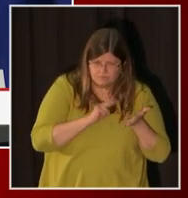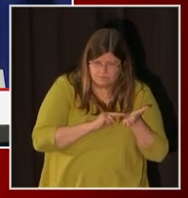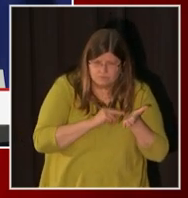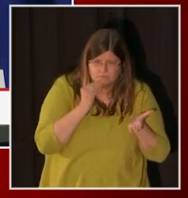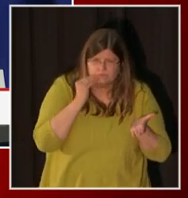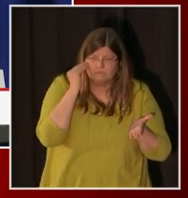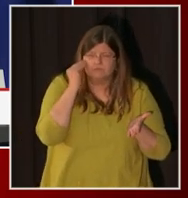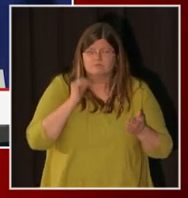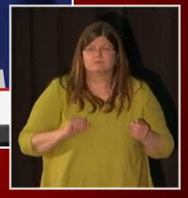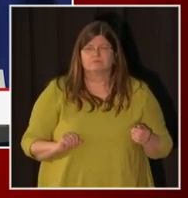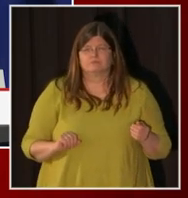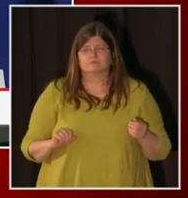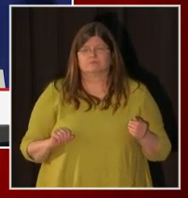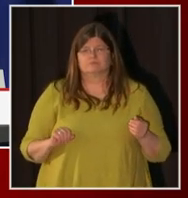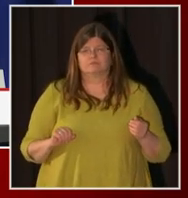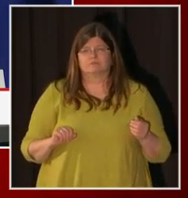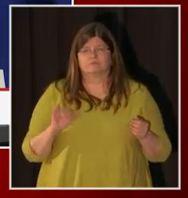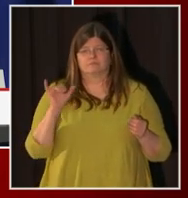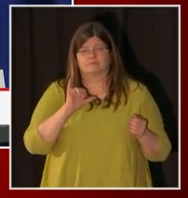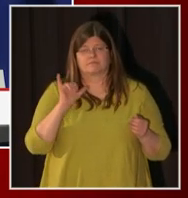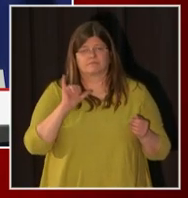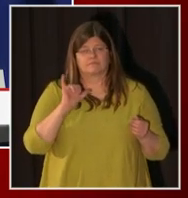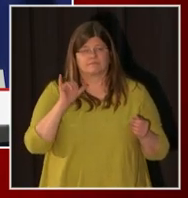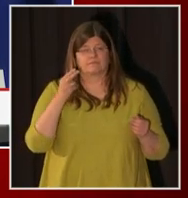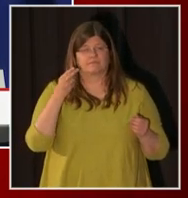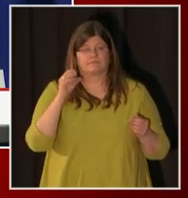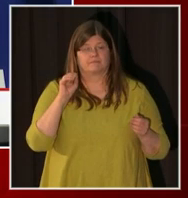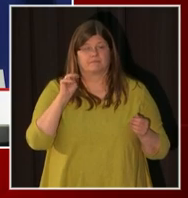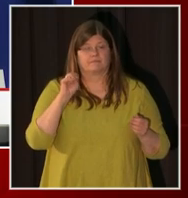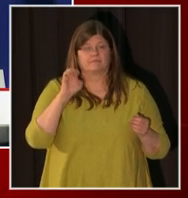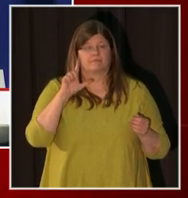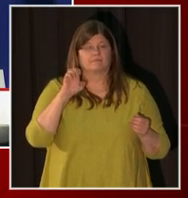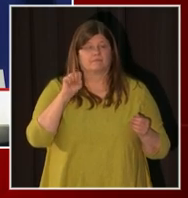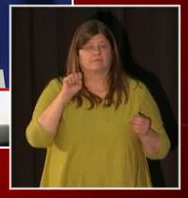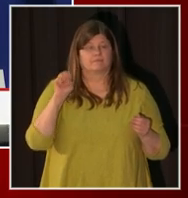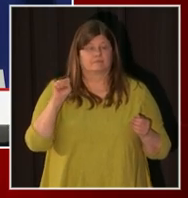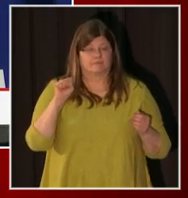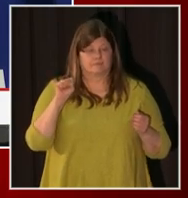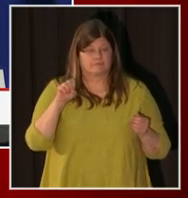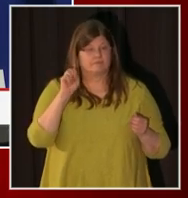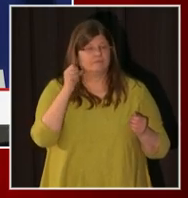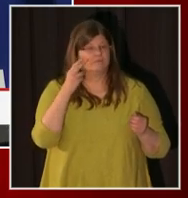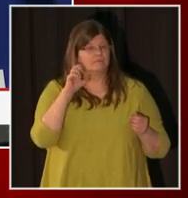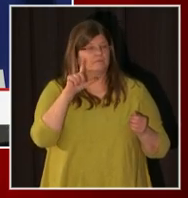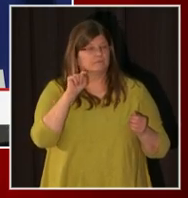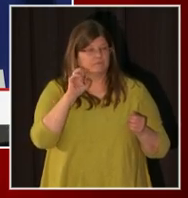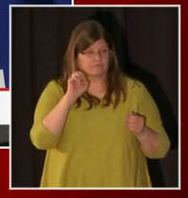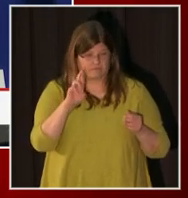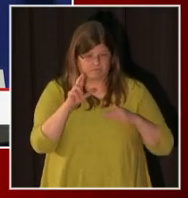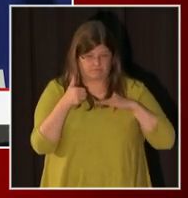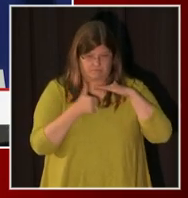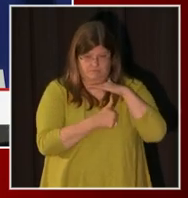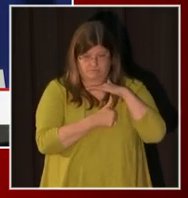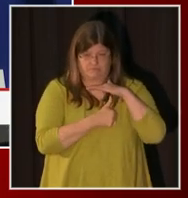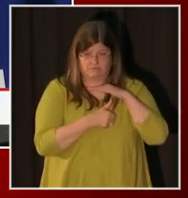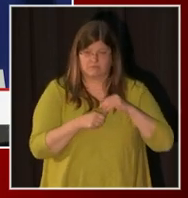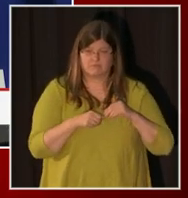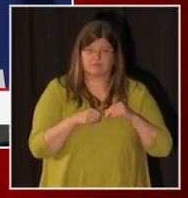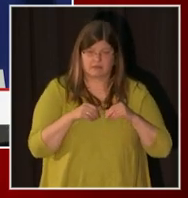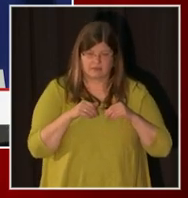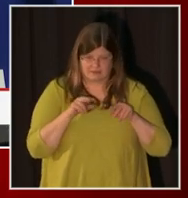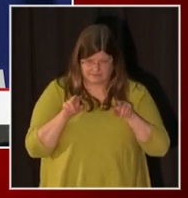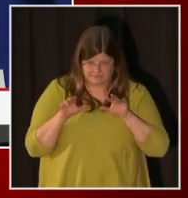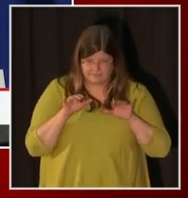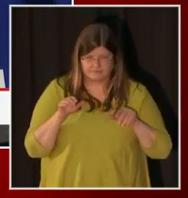settings, including some of our homeless shelters. We have decided to focus on those populations because of the risk of